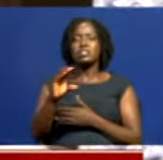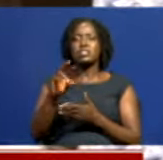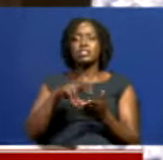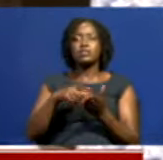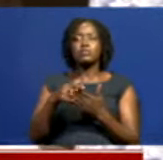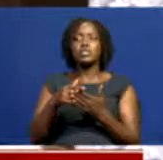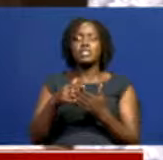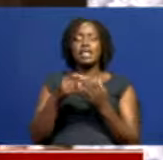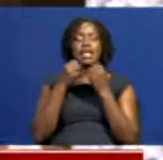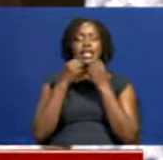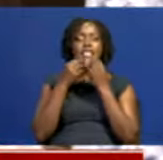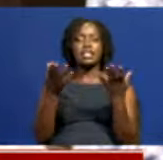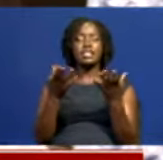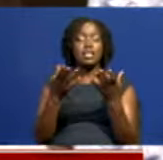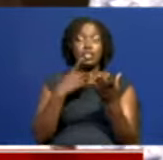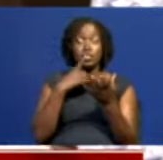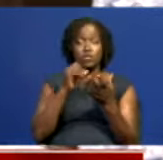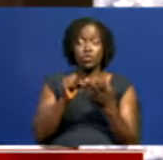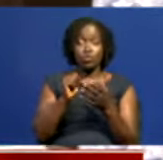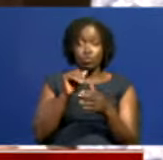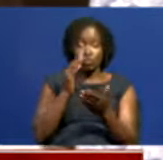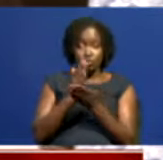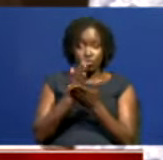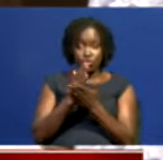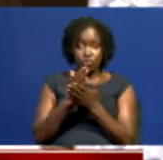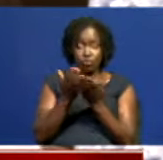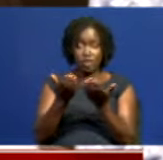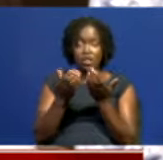no recovery. So there is really, really a need, and